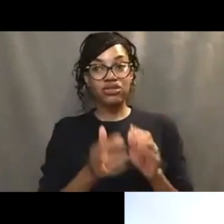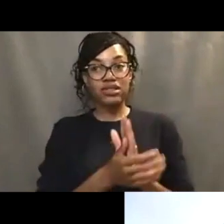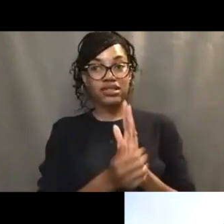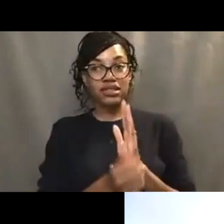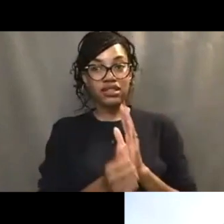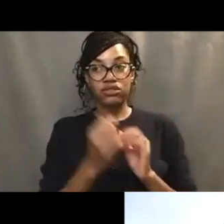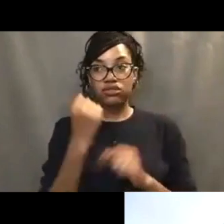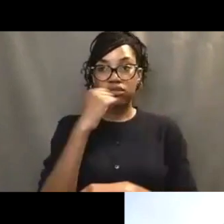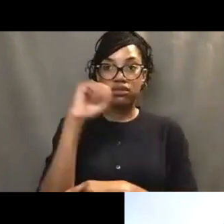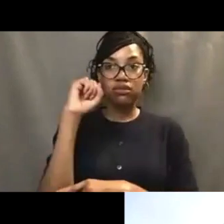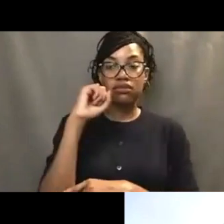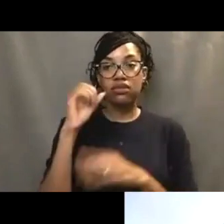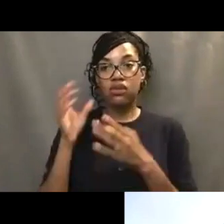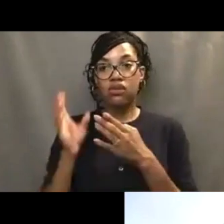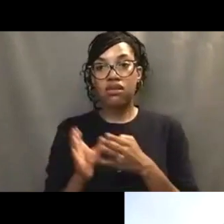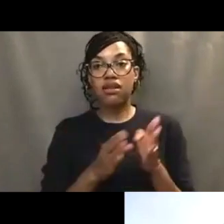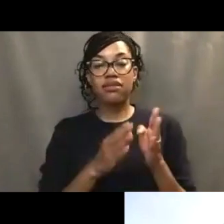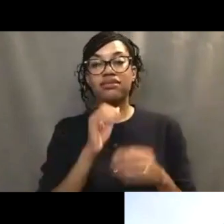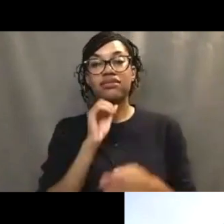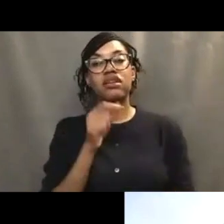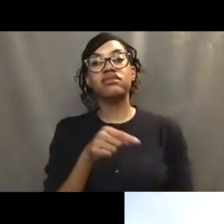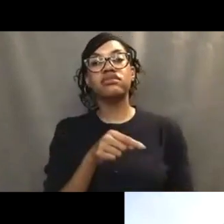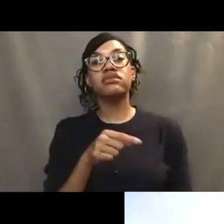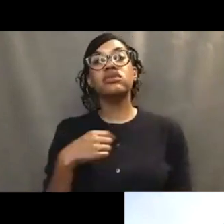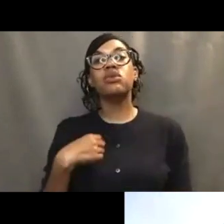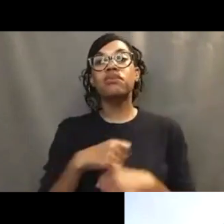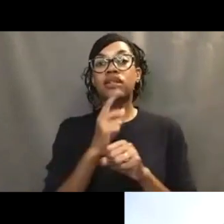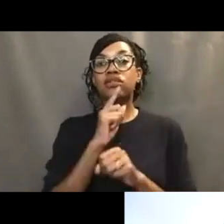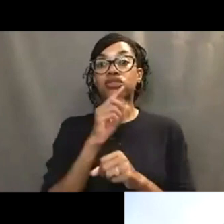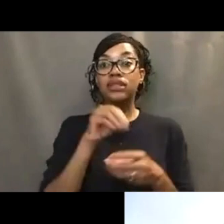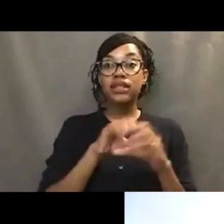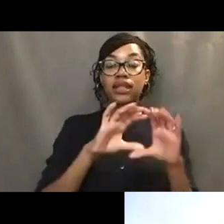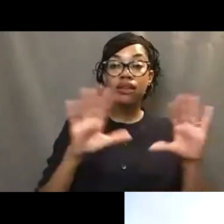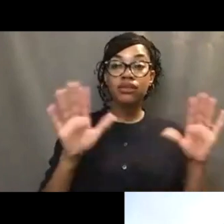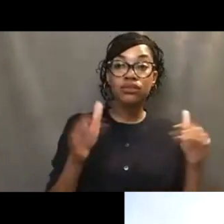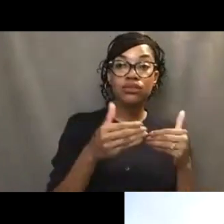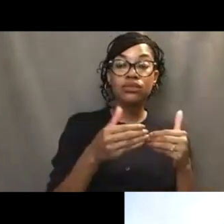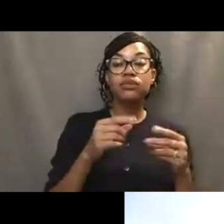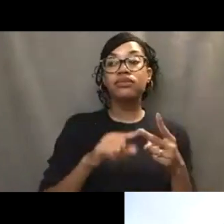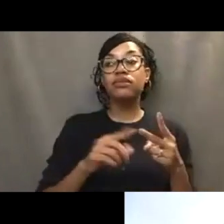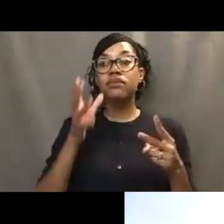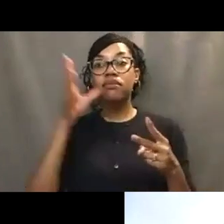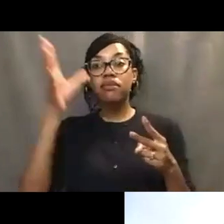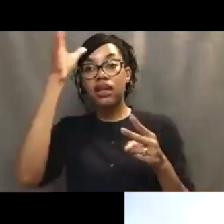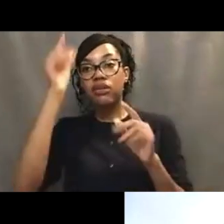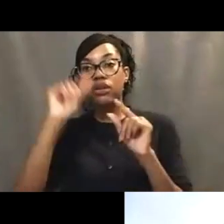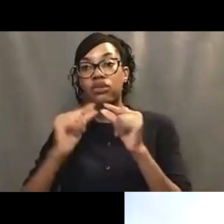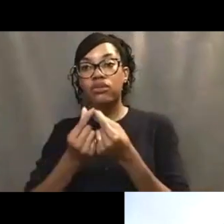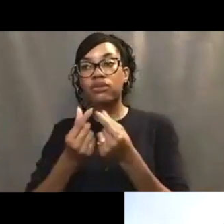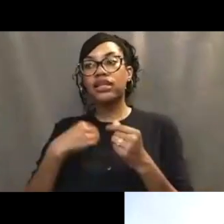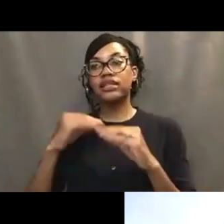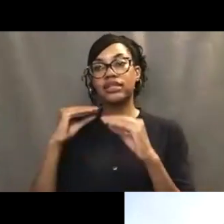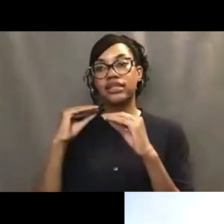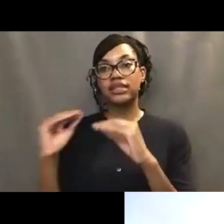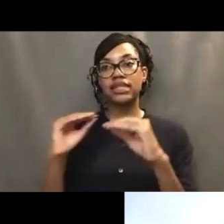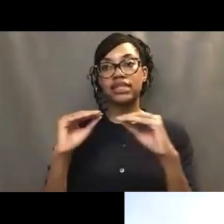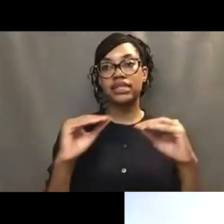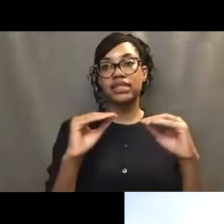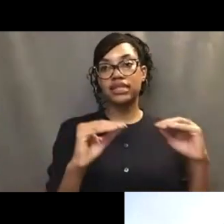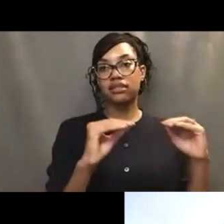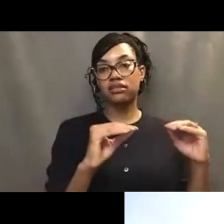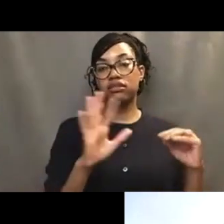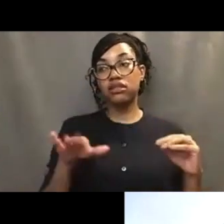have to make sure that within our classrooms, within parent groups, within anything, we are teaching people, you have a voice. This